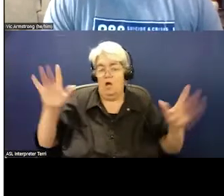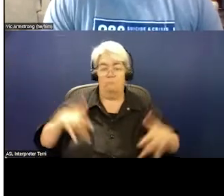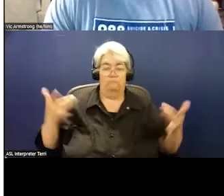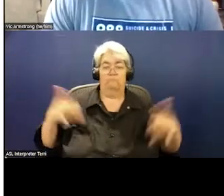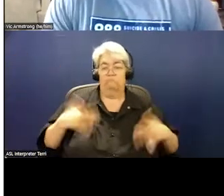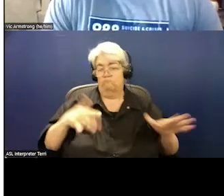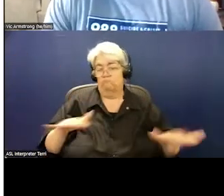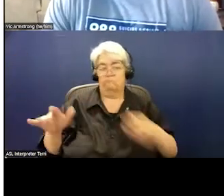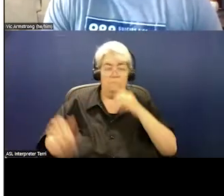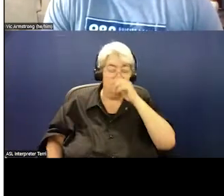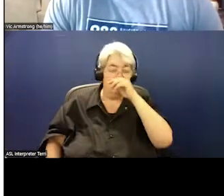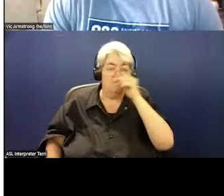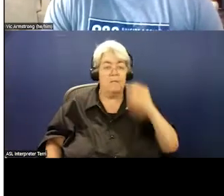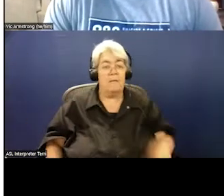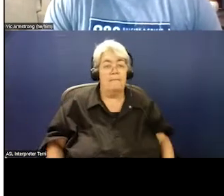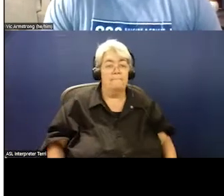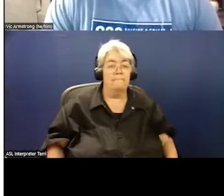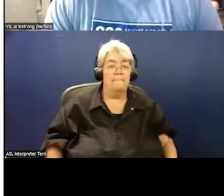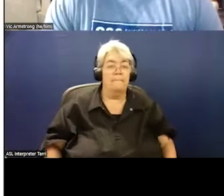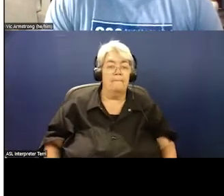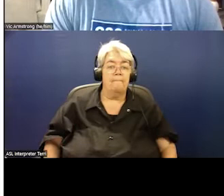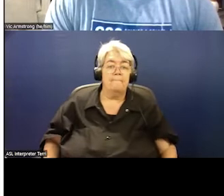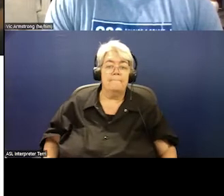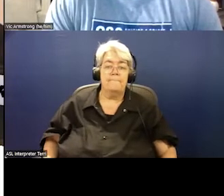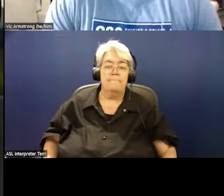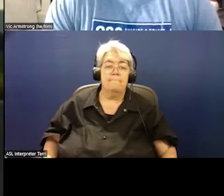the latest crisis news. Next slide.